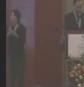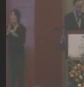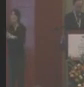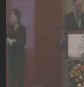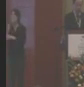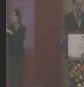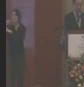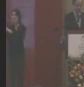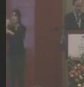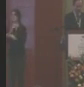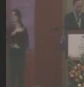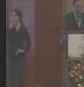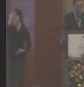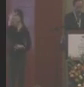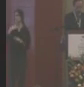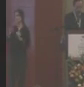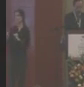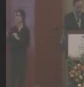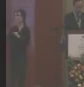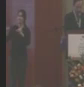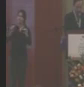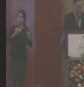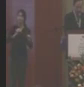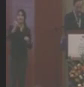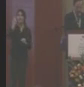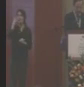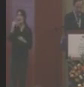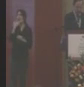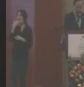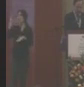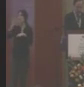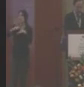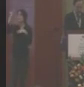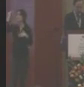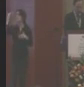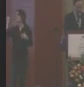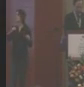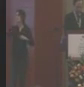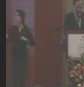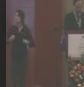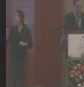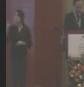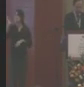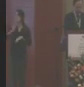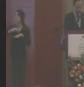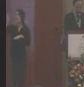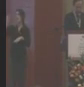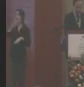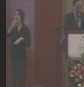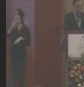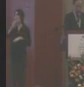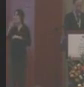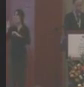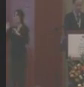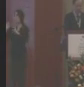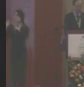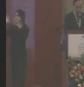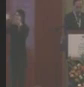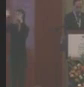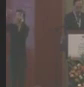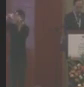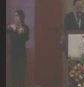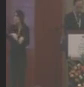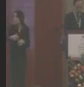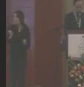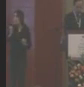do before, during, and after an emergency, differentiating by type of threat. We have installed the signaling for